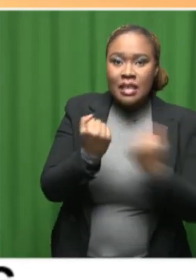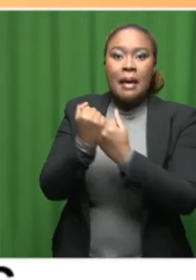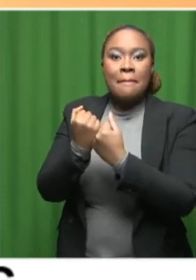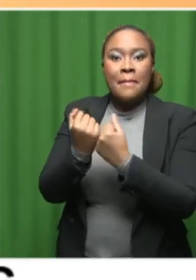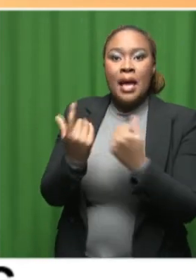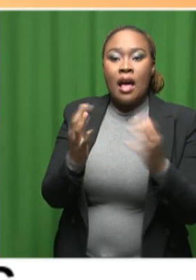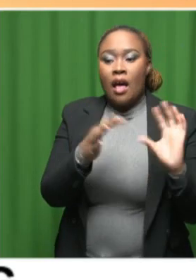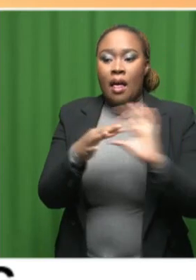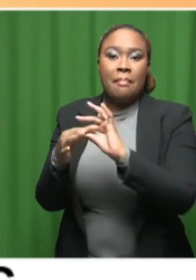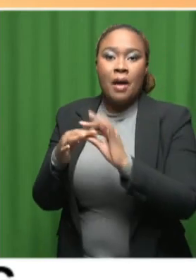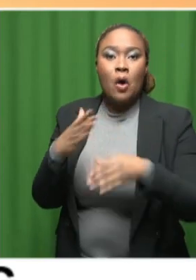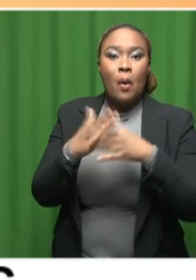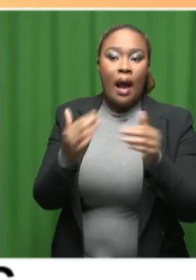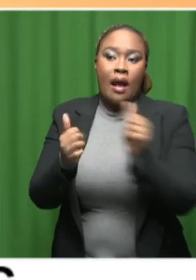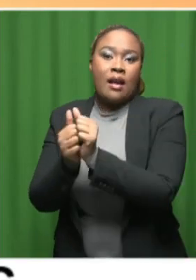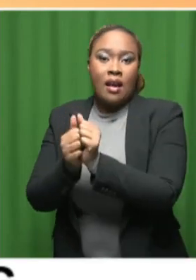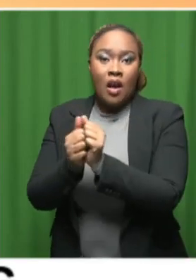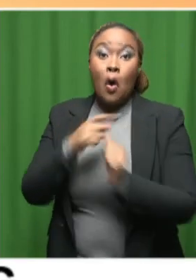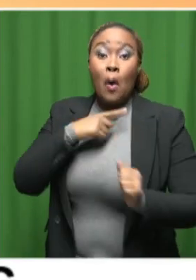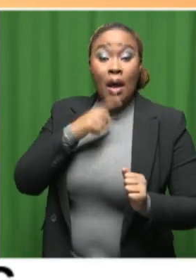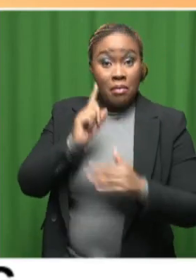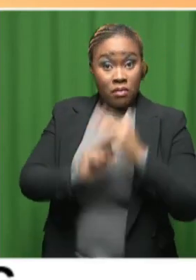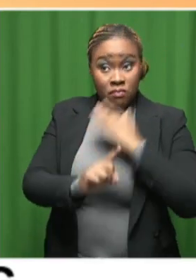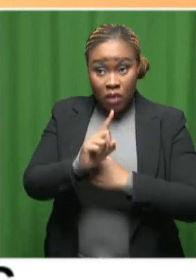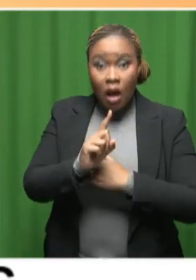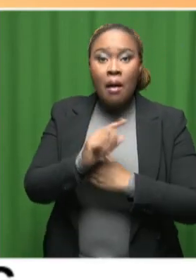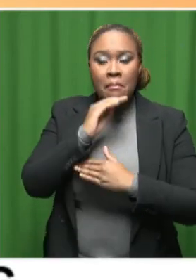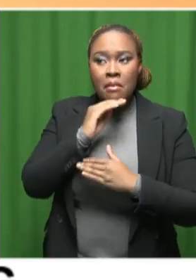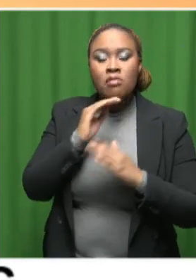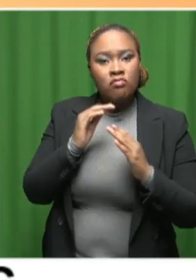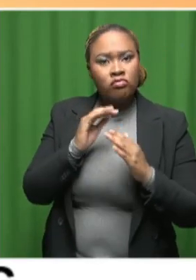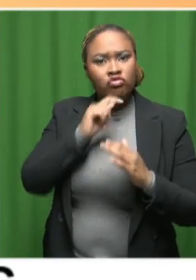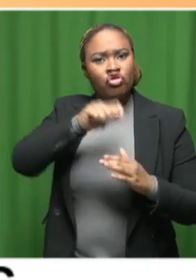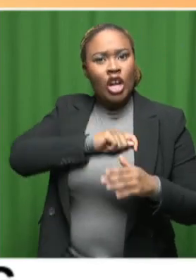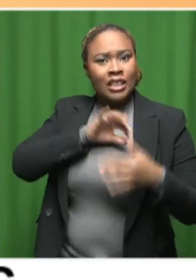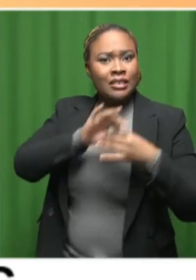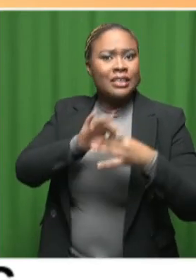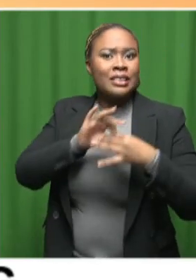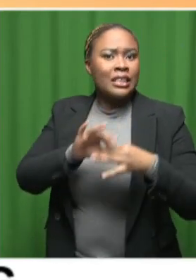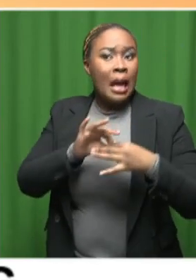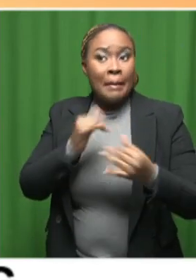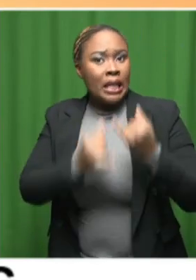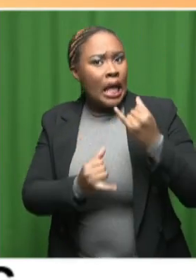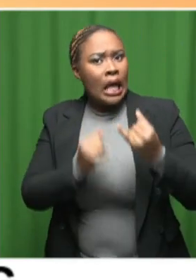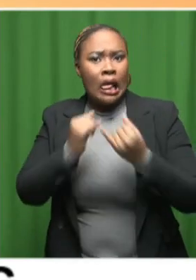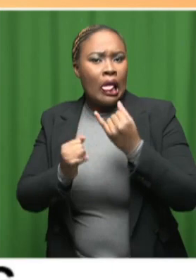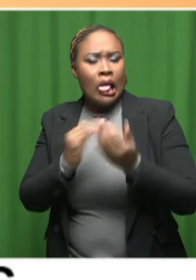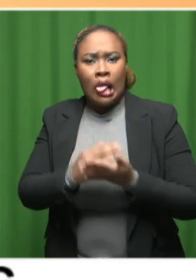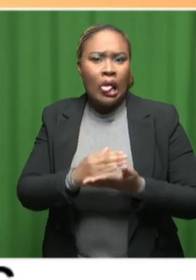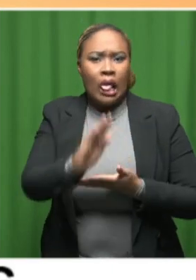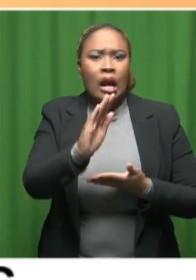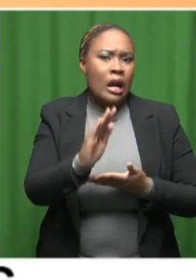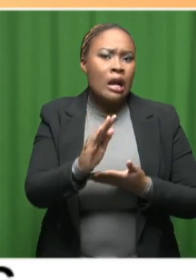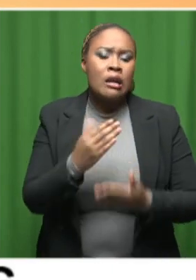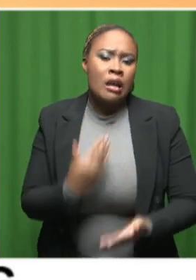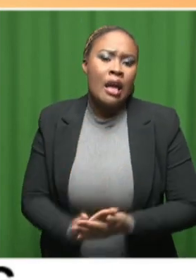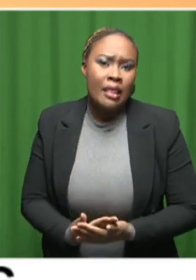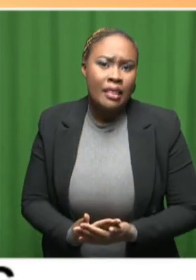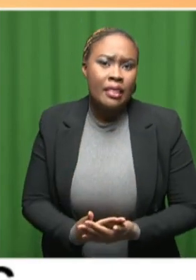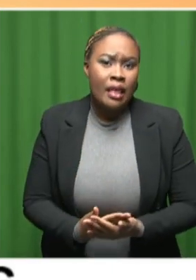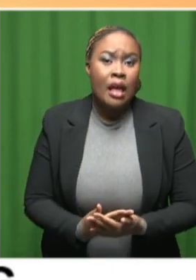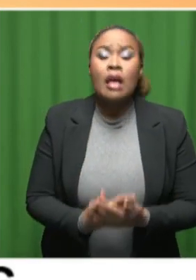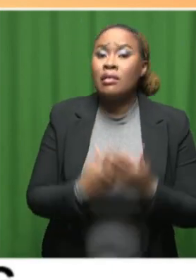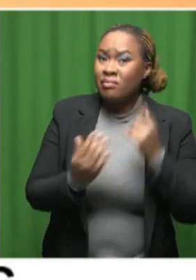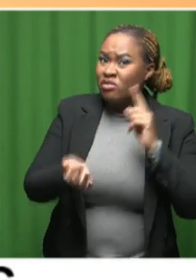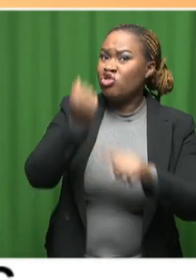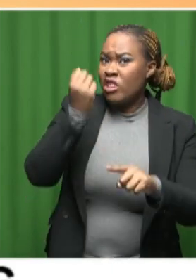healthcare professional, there's a greater degree of trust, and we can really aim for far greater kind of reduction in error. And there are many ways